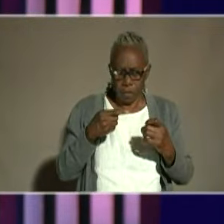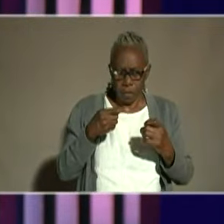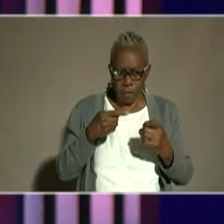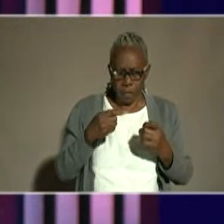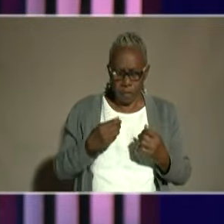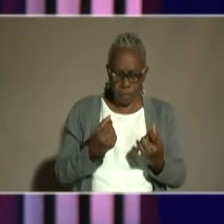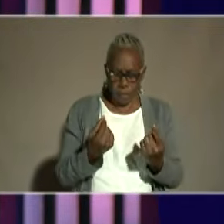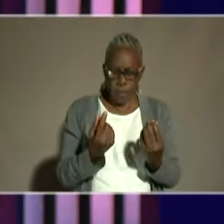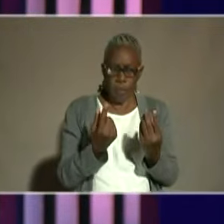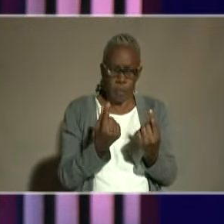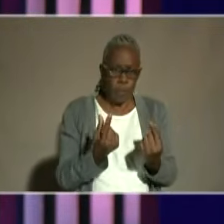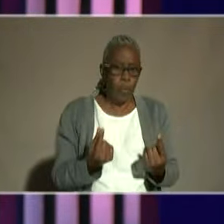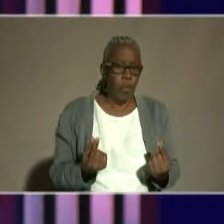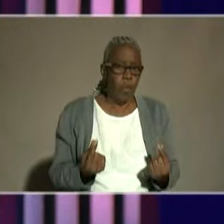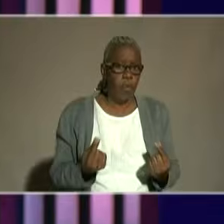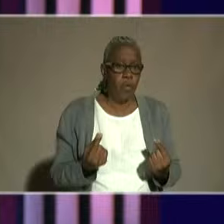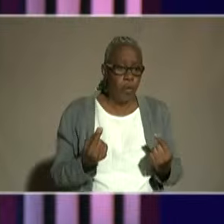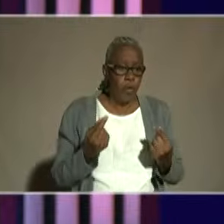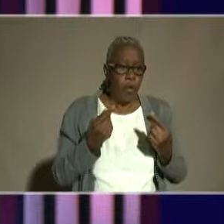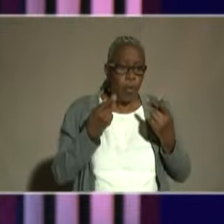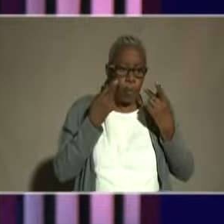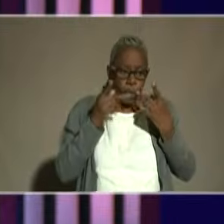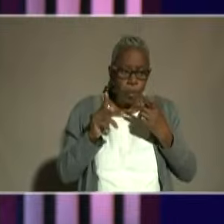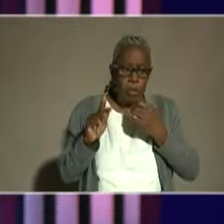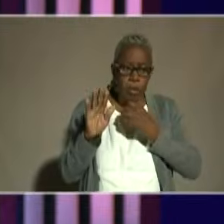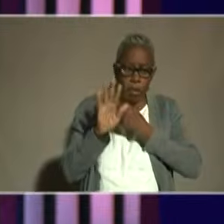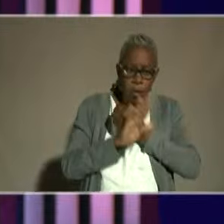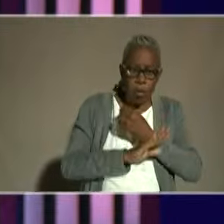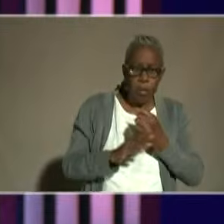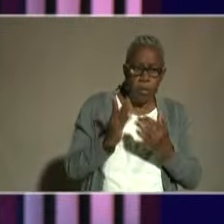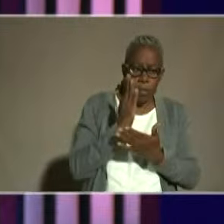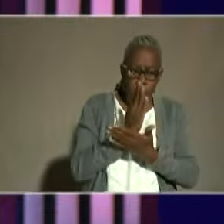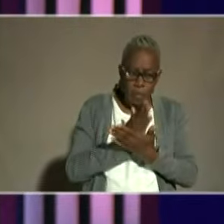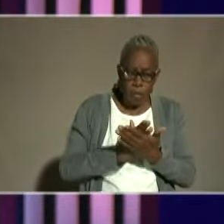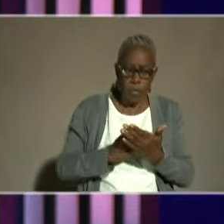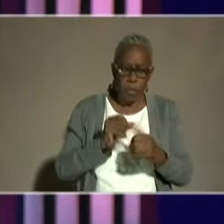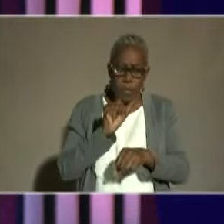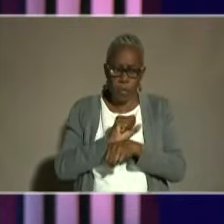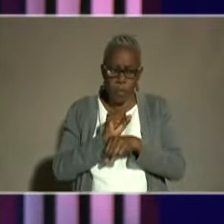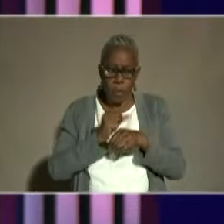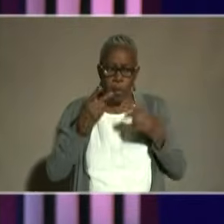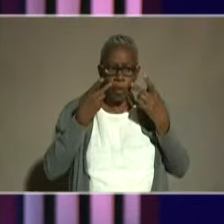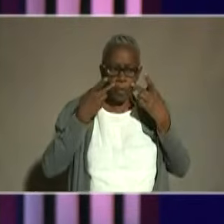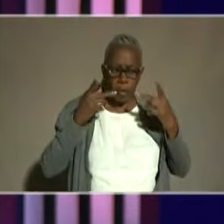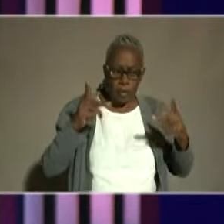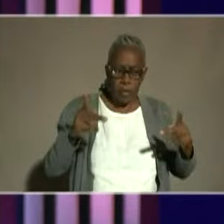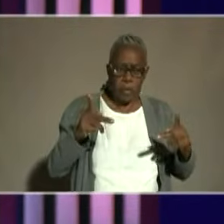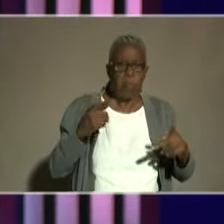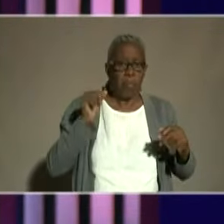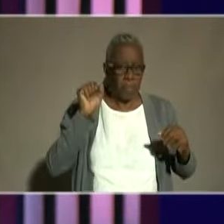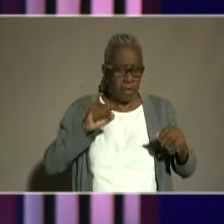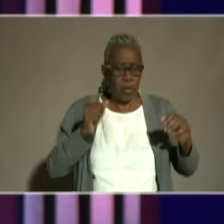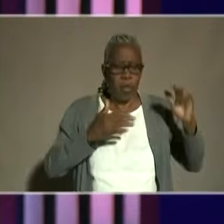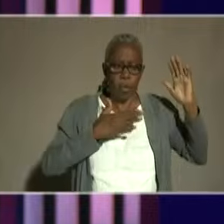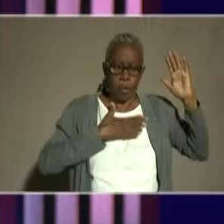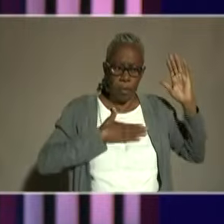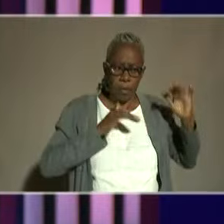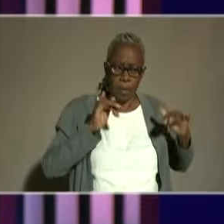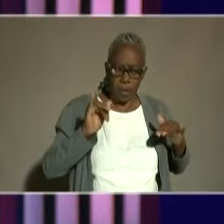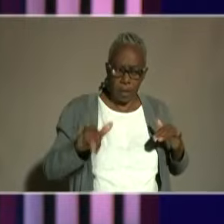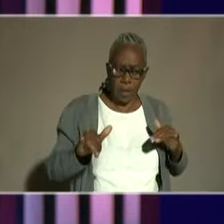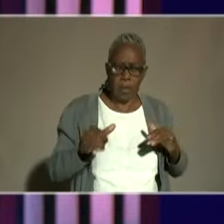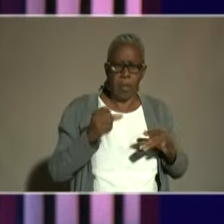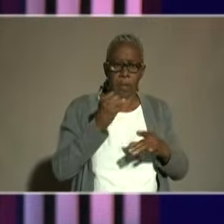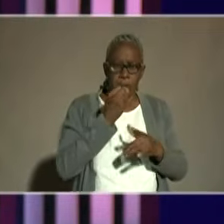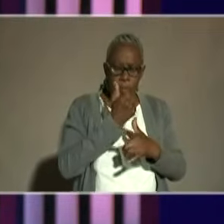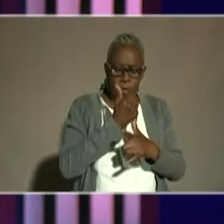certain percentage of public sector jobs for persons with disabilities. Yes, we have committed to that across